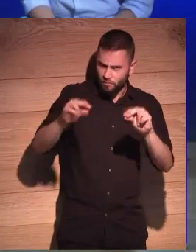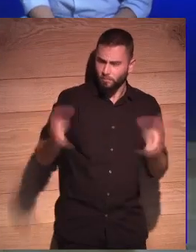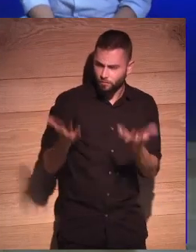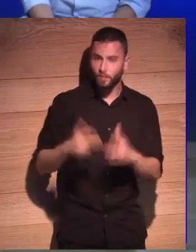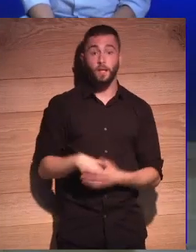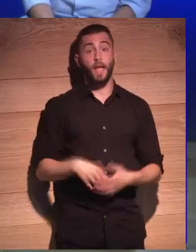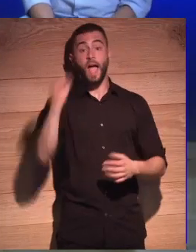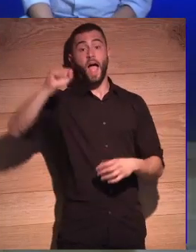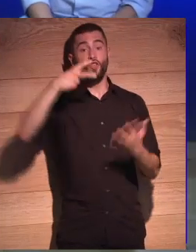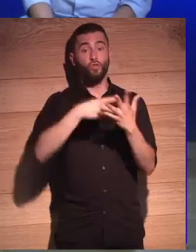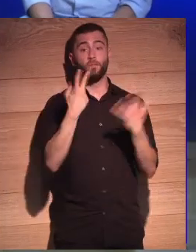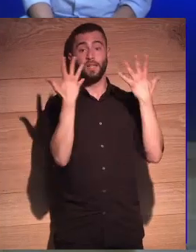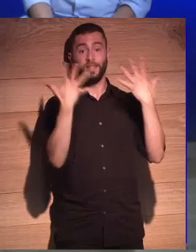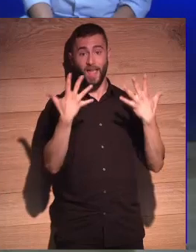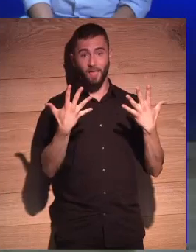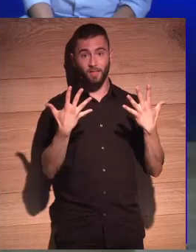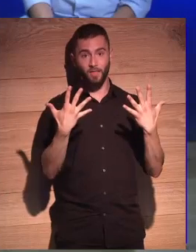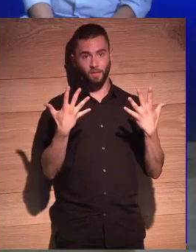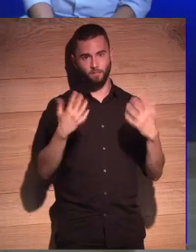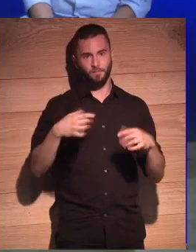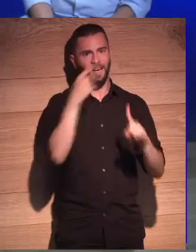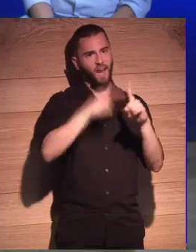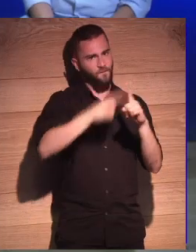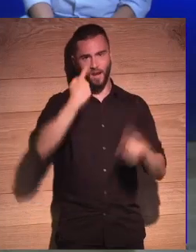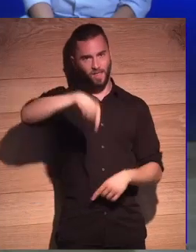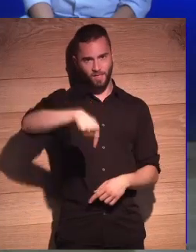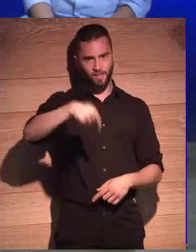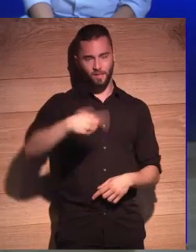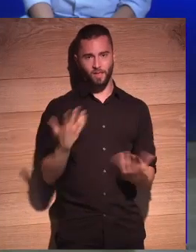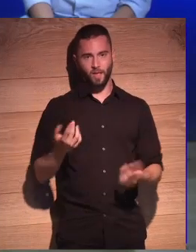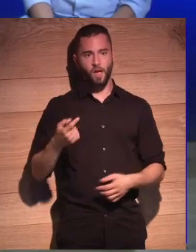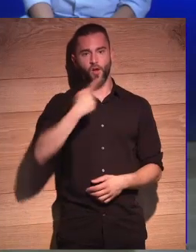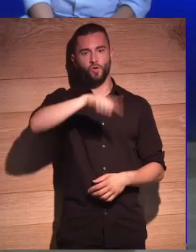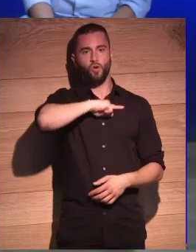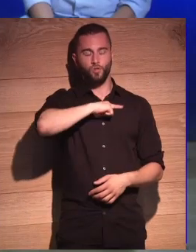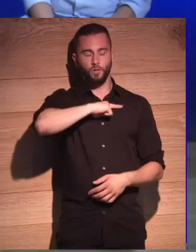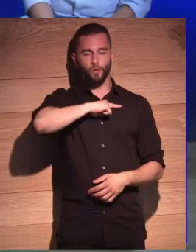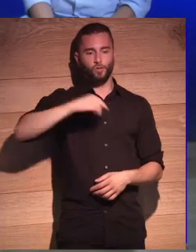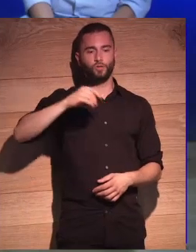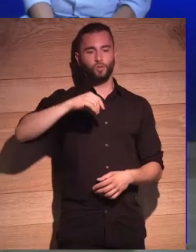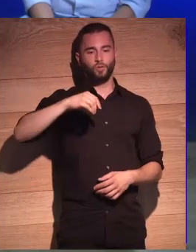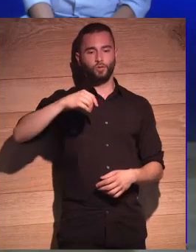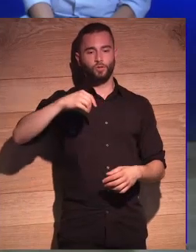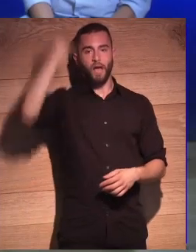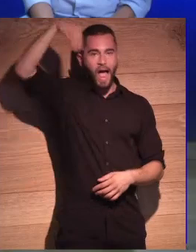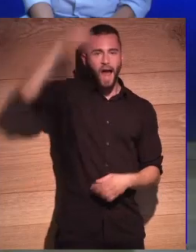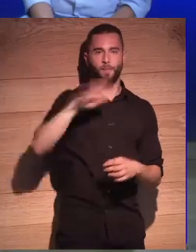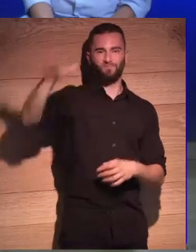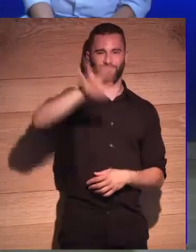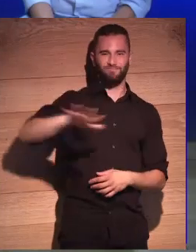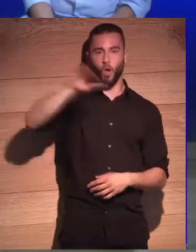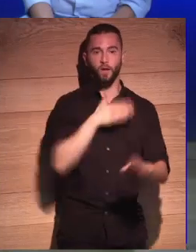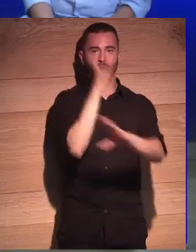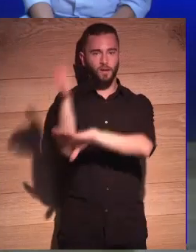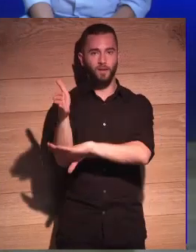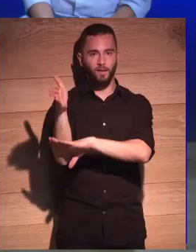But please continue, Carlos. In 2010, we were at a real turn point. We have been to the United